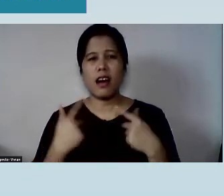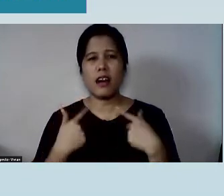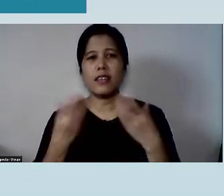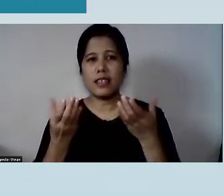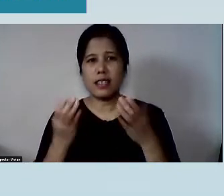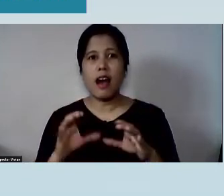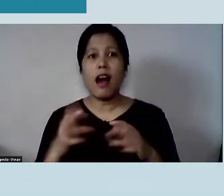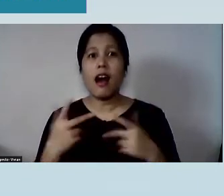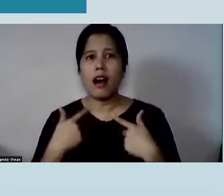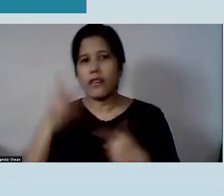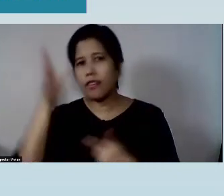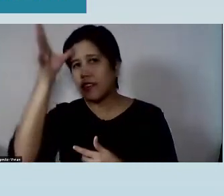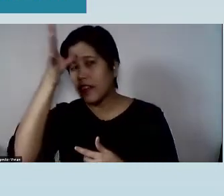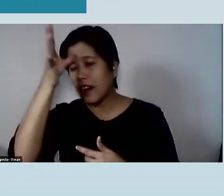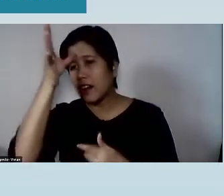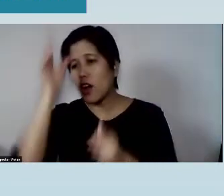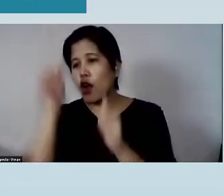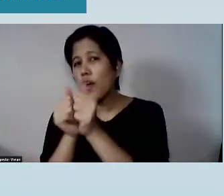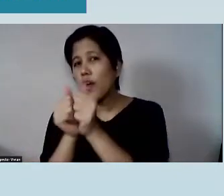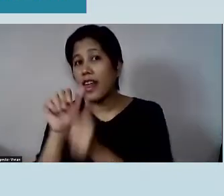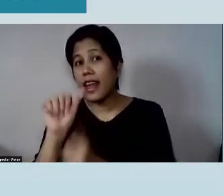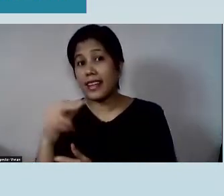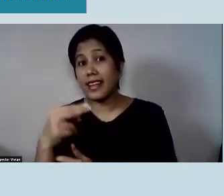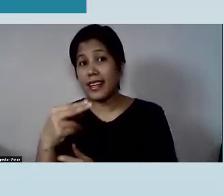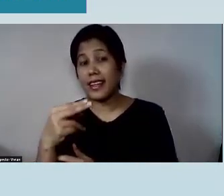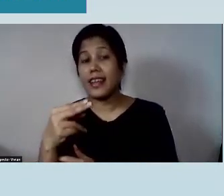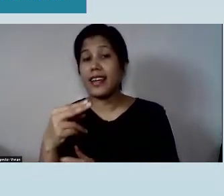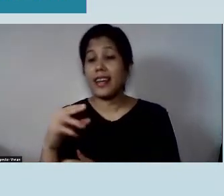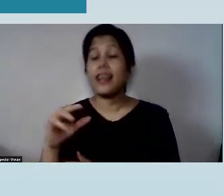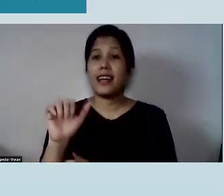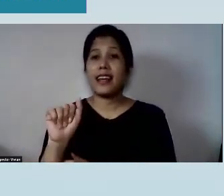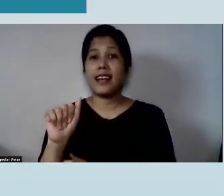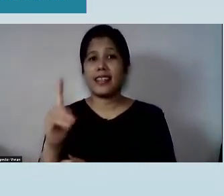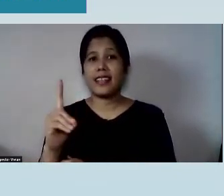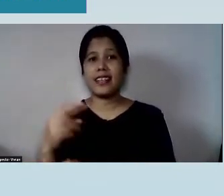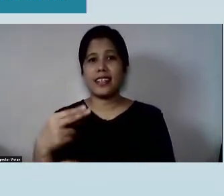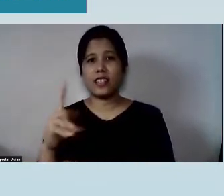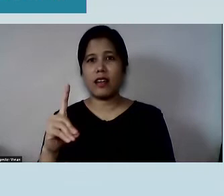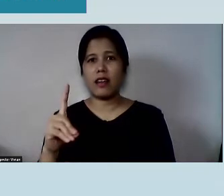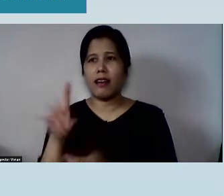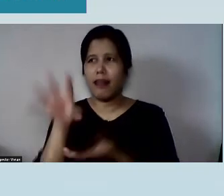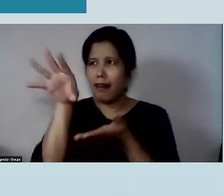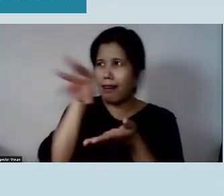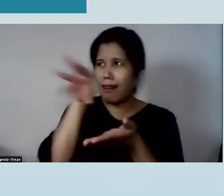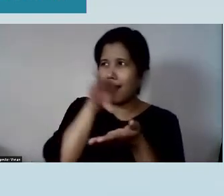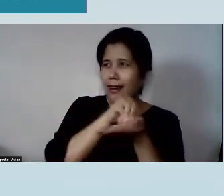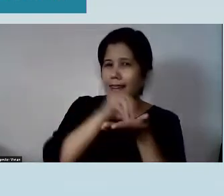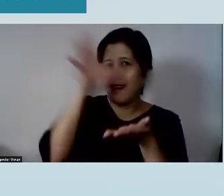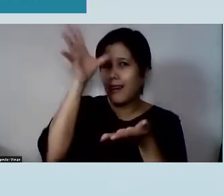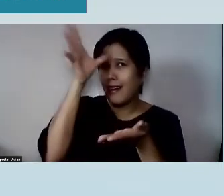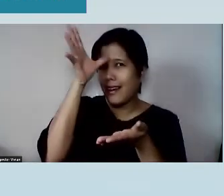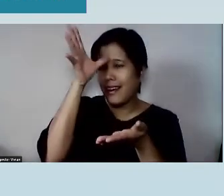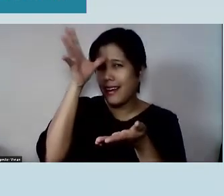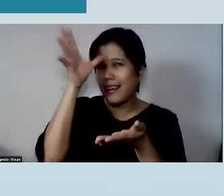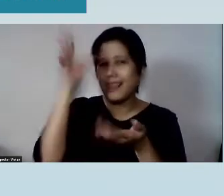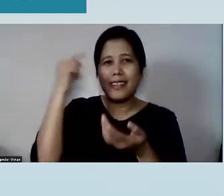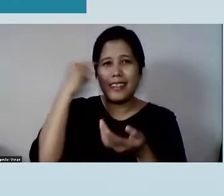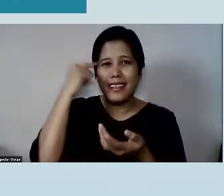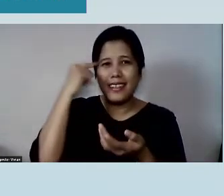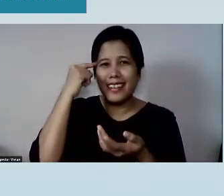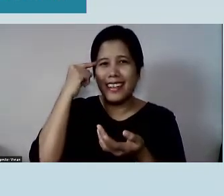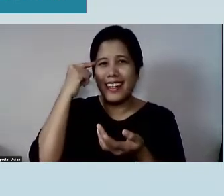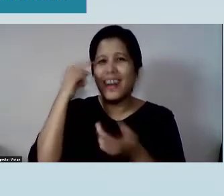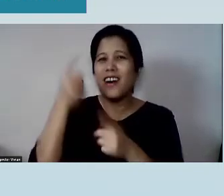father with ADHD. So I often tell my patients, namana po ang ADHD sa tatay, yung katalinuhan sa nanay.